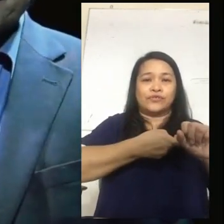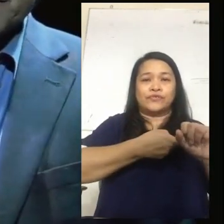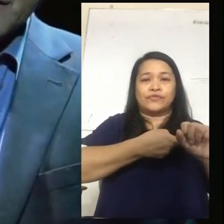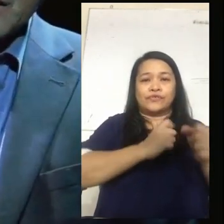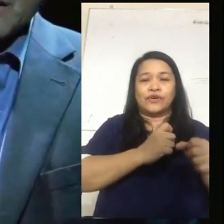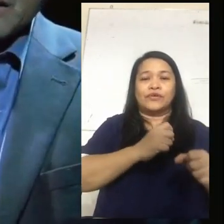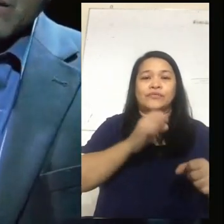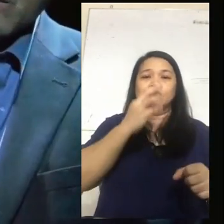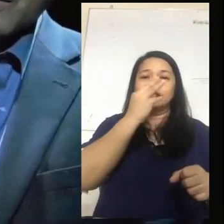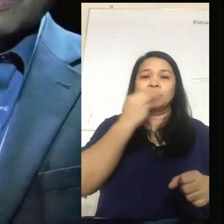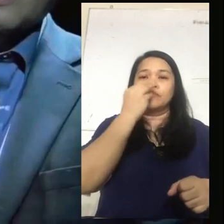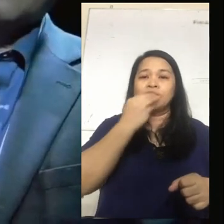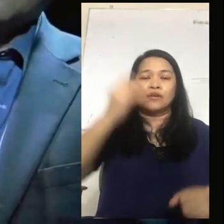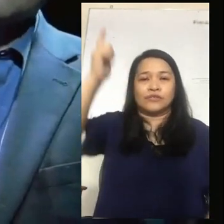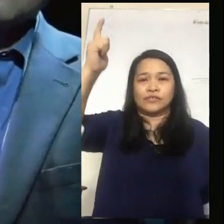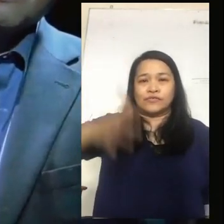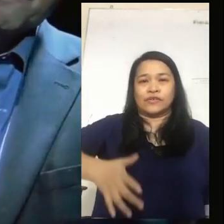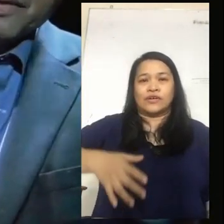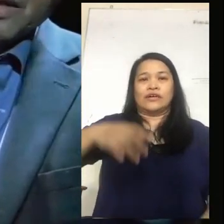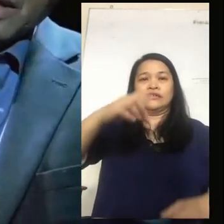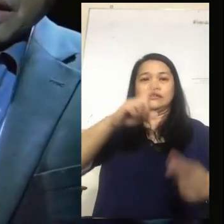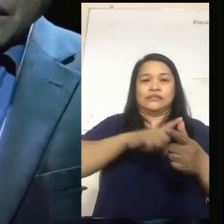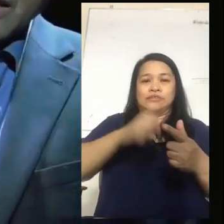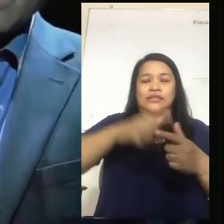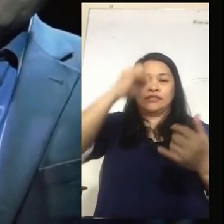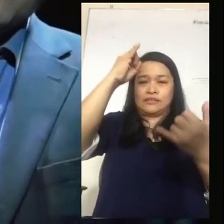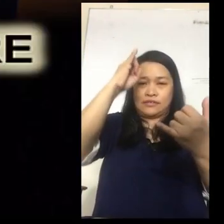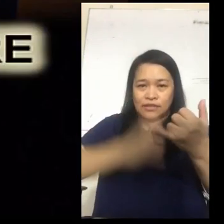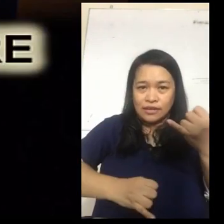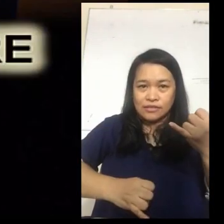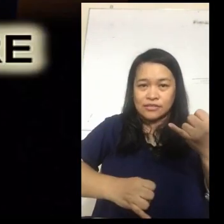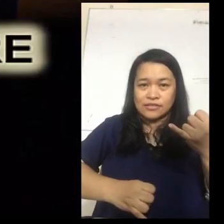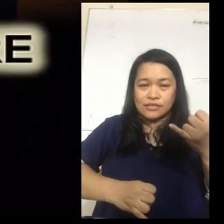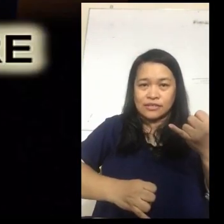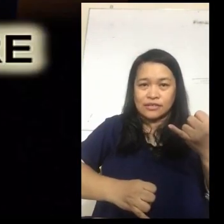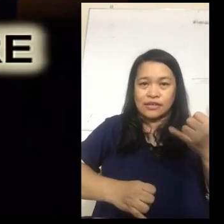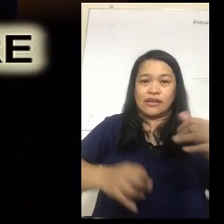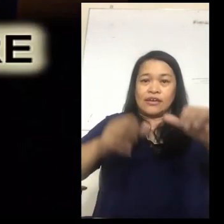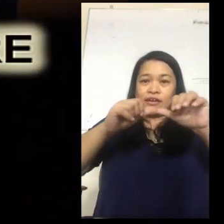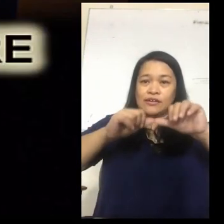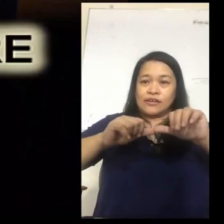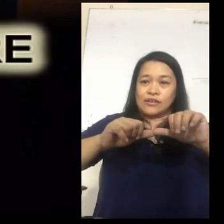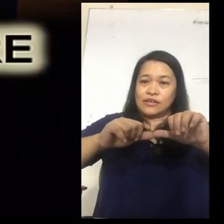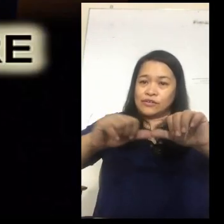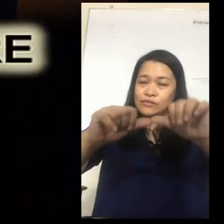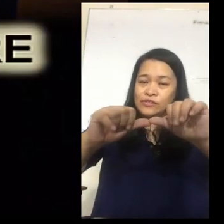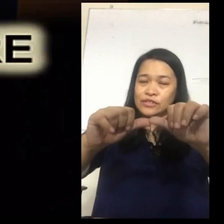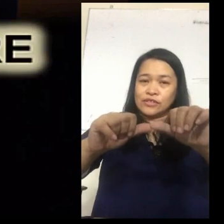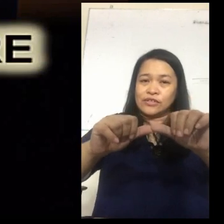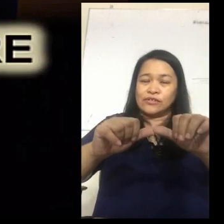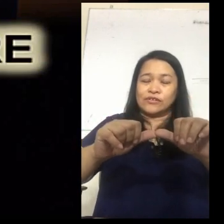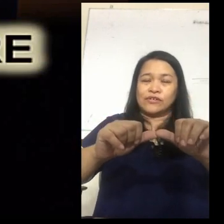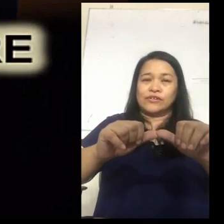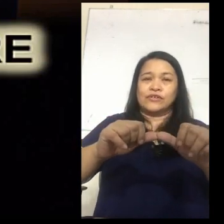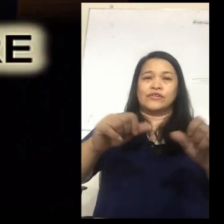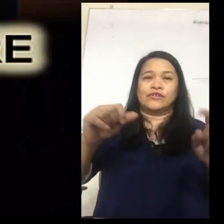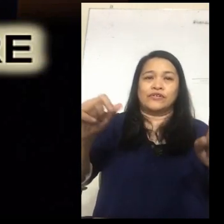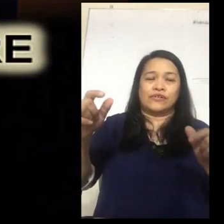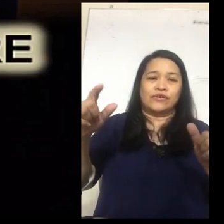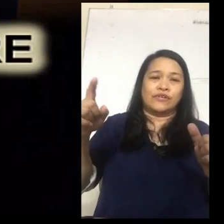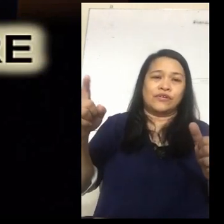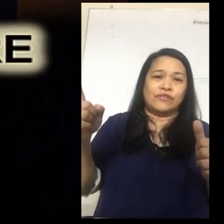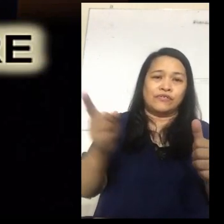then, glory to God. Lastly, keep your first love fire